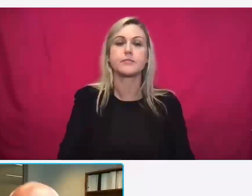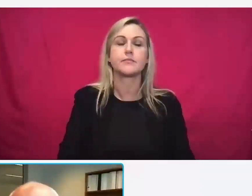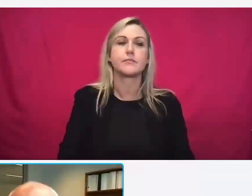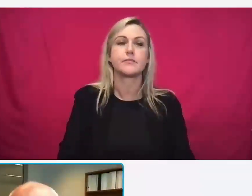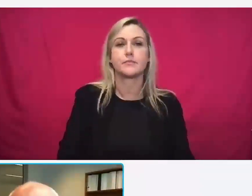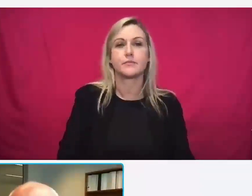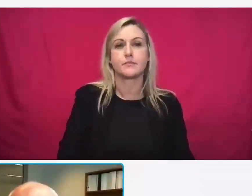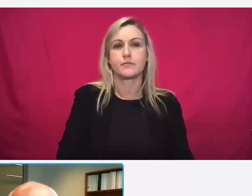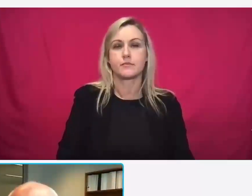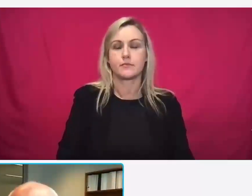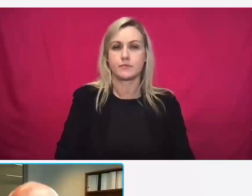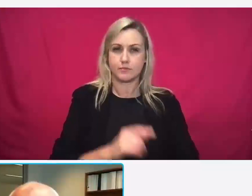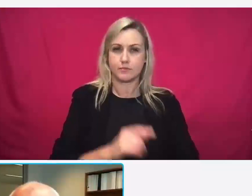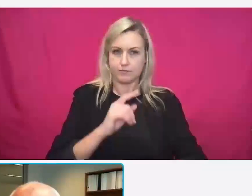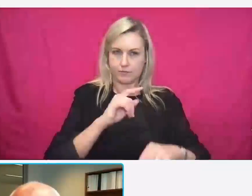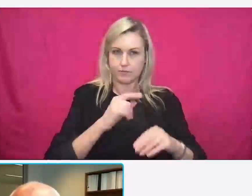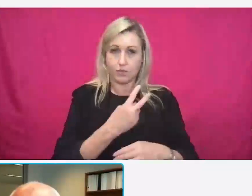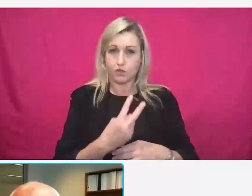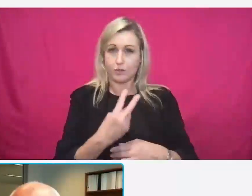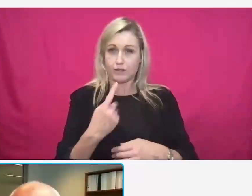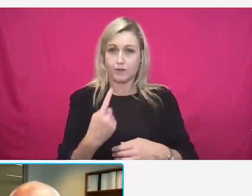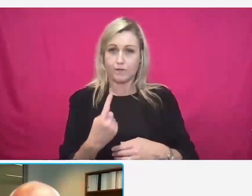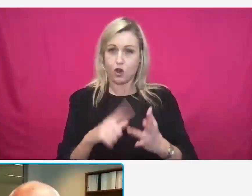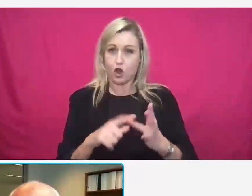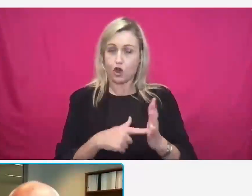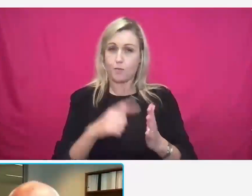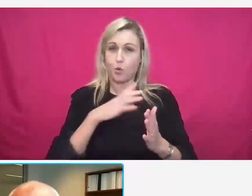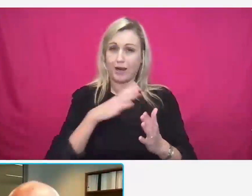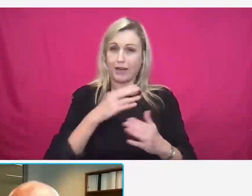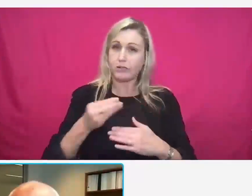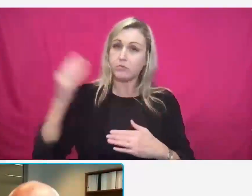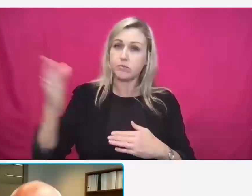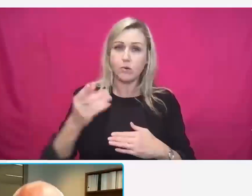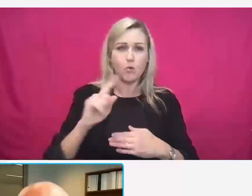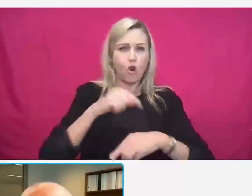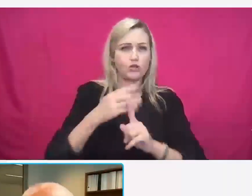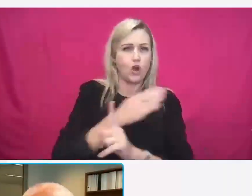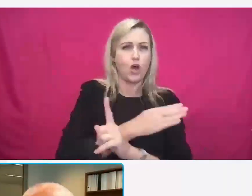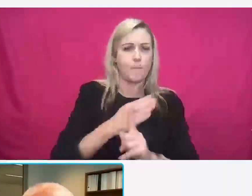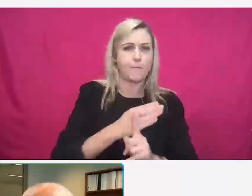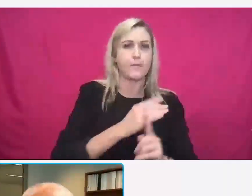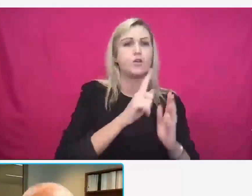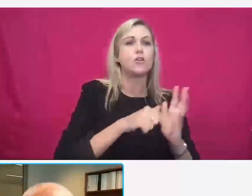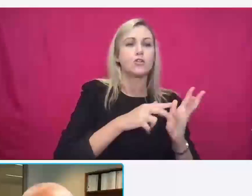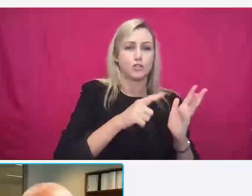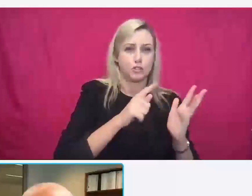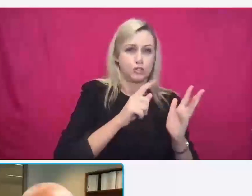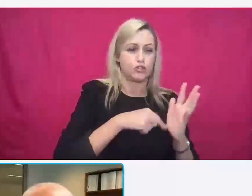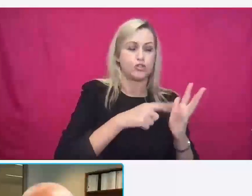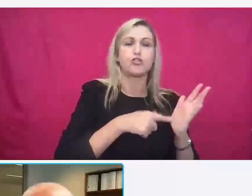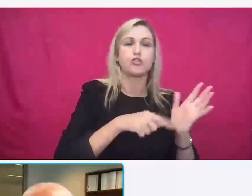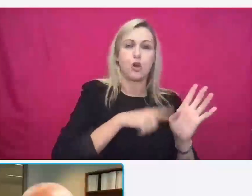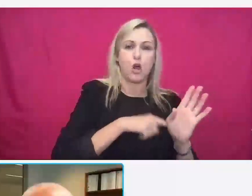what period is to report it on the 21st of October? Is that for July to September 21? That's correct. 22,